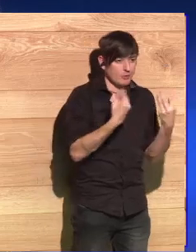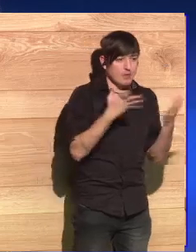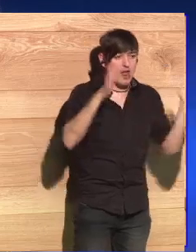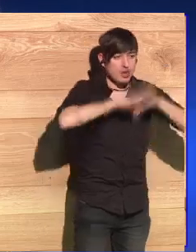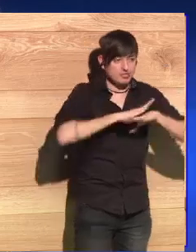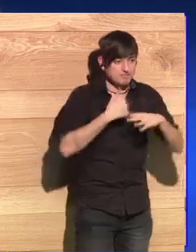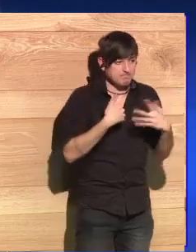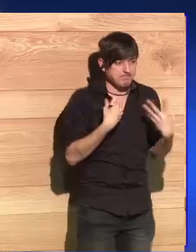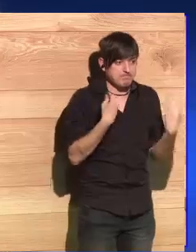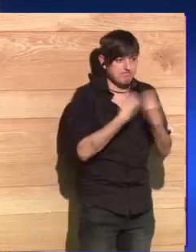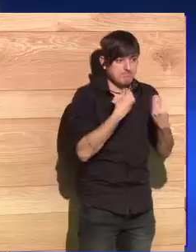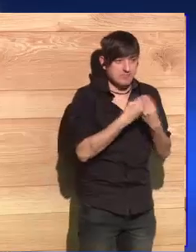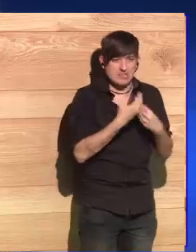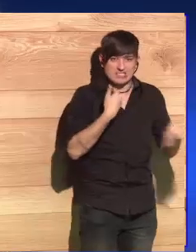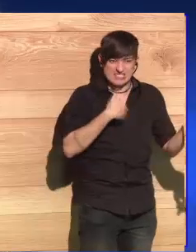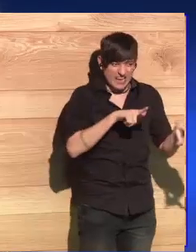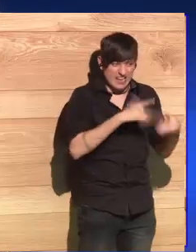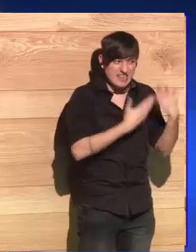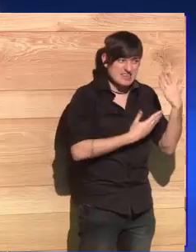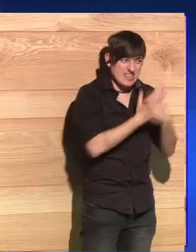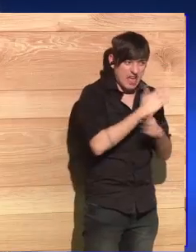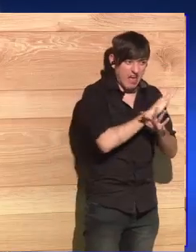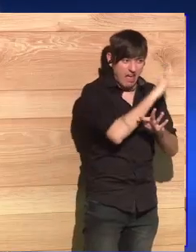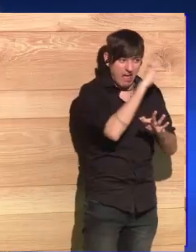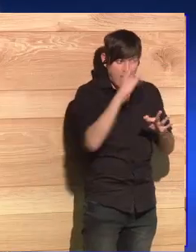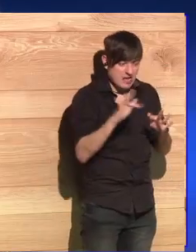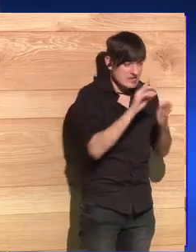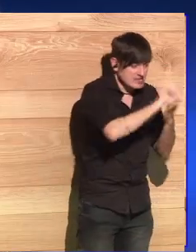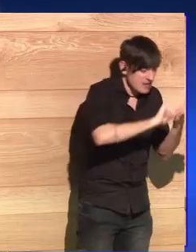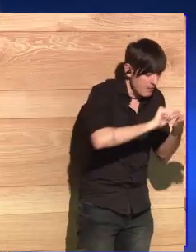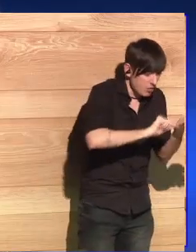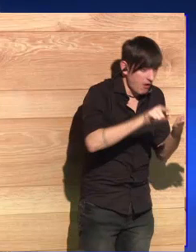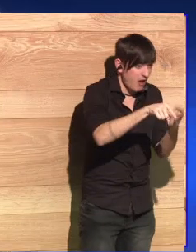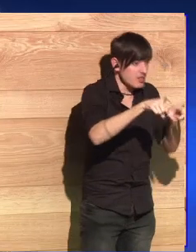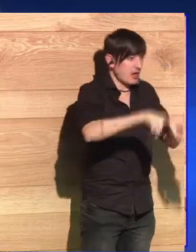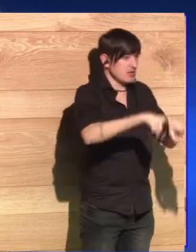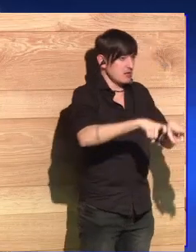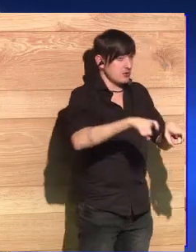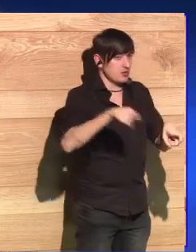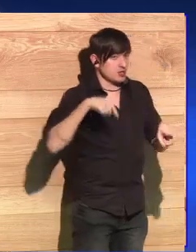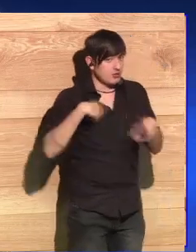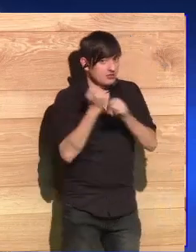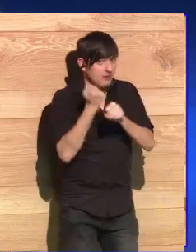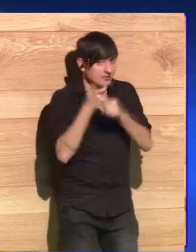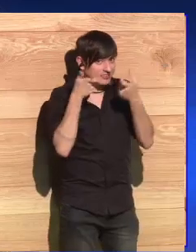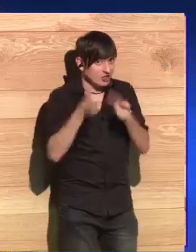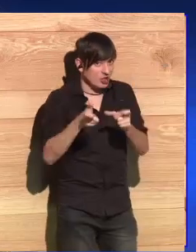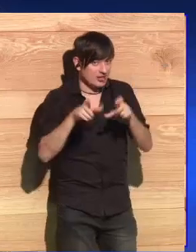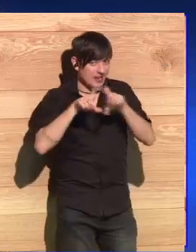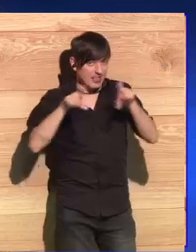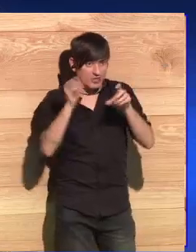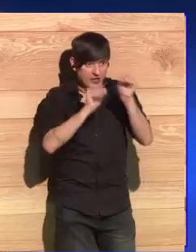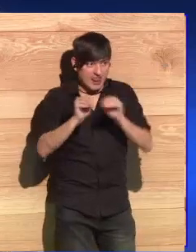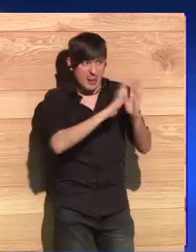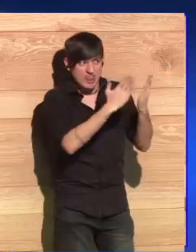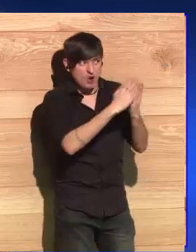were relaxing, whereas I was working in publishing, improving other people's books, but not working on my own. And then I'd get